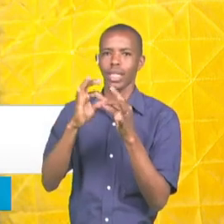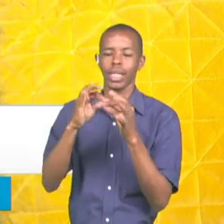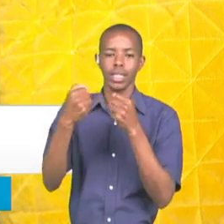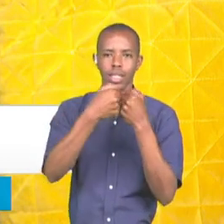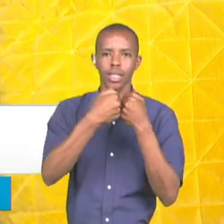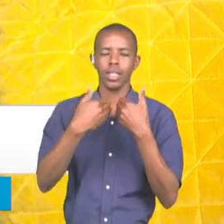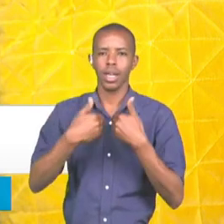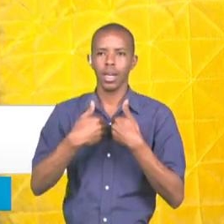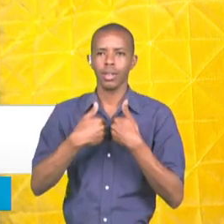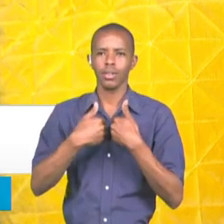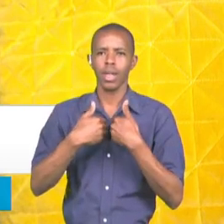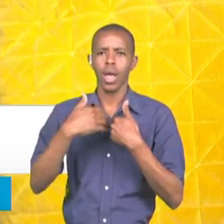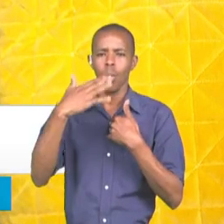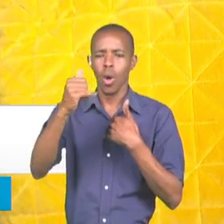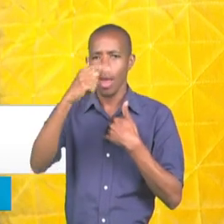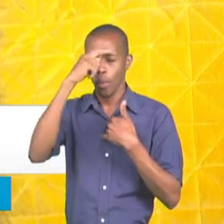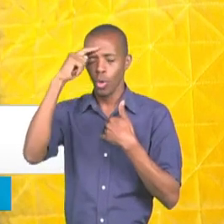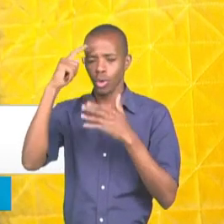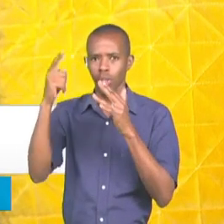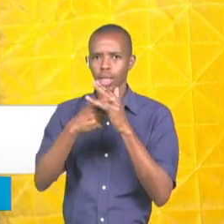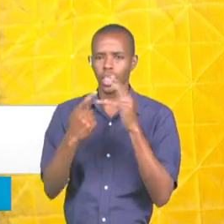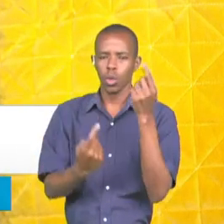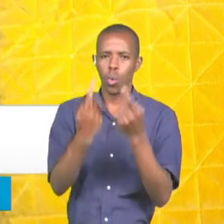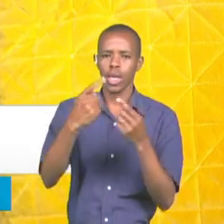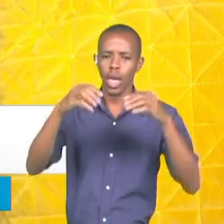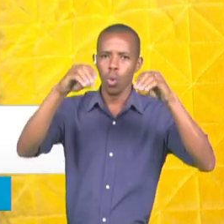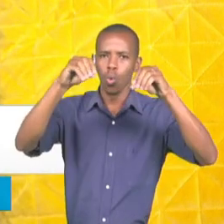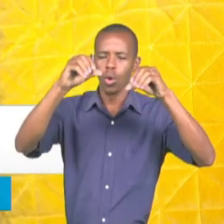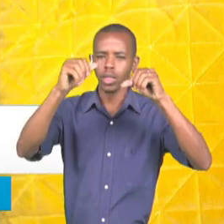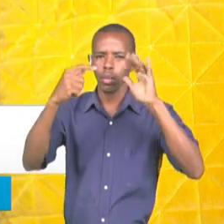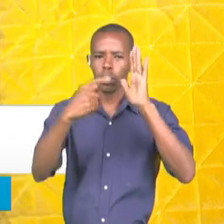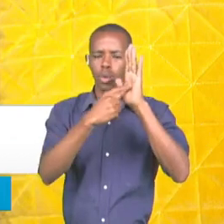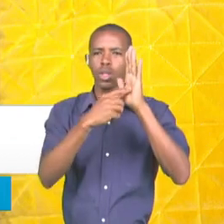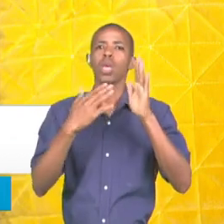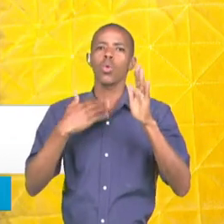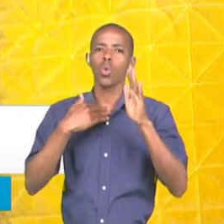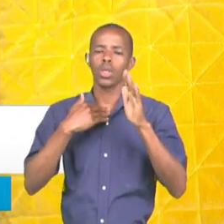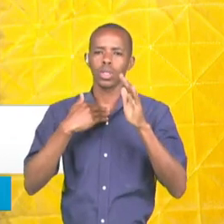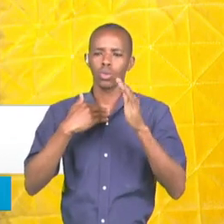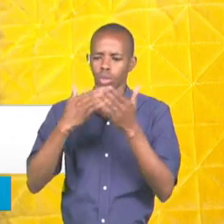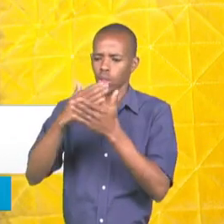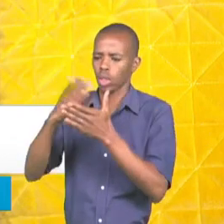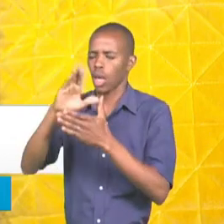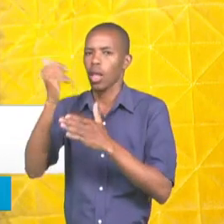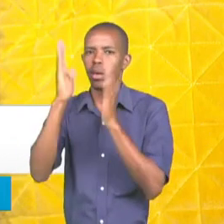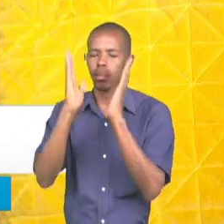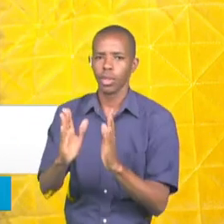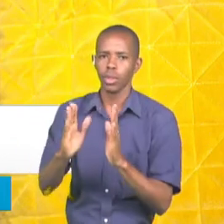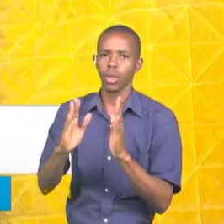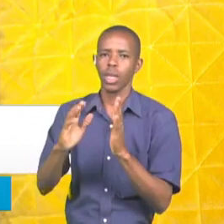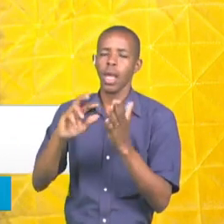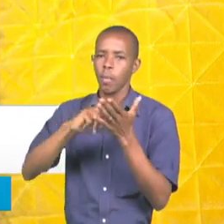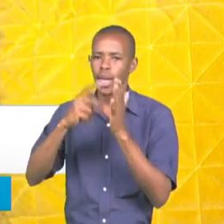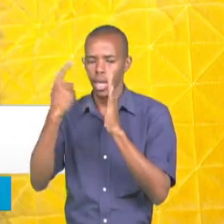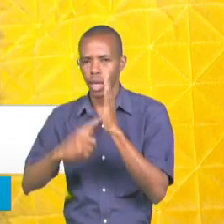whereby, because you've started cooking, there's that quality mark which you don't want to pass to another person. So that means no one can help you